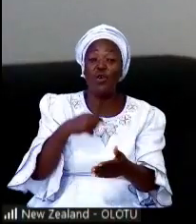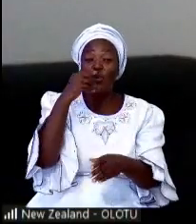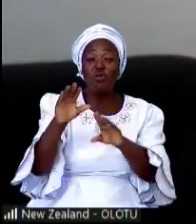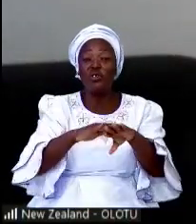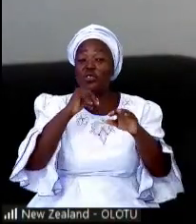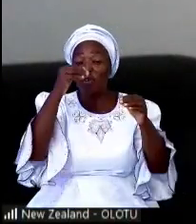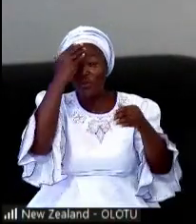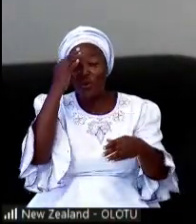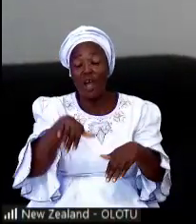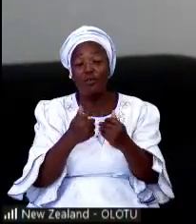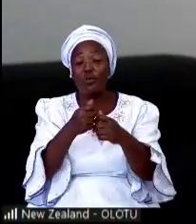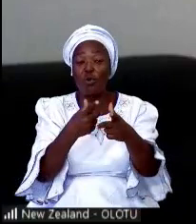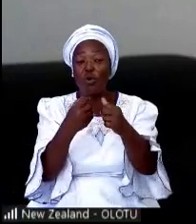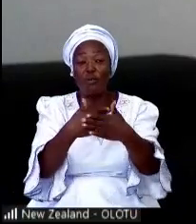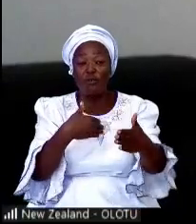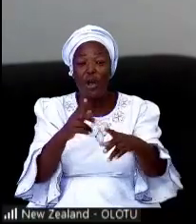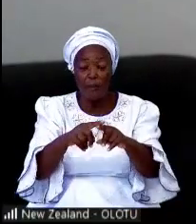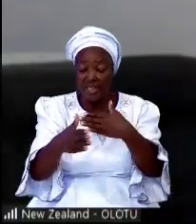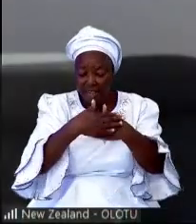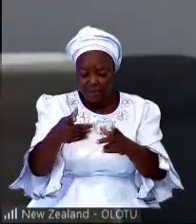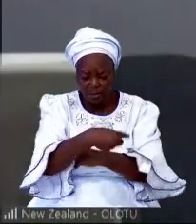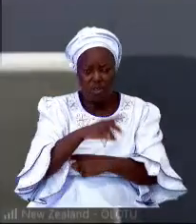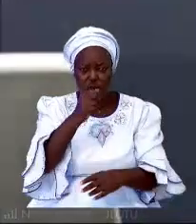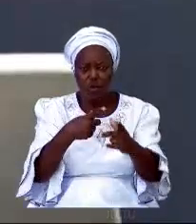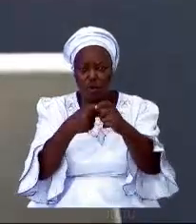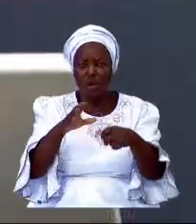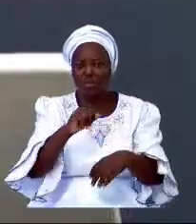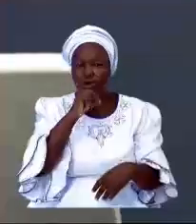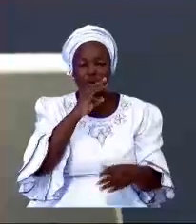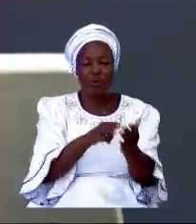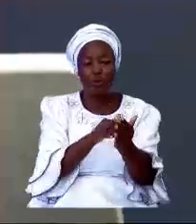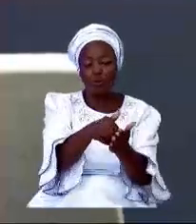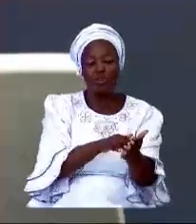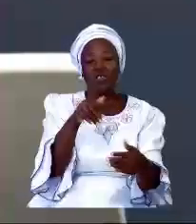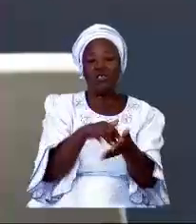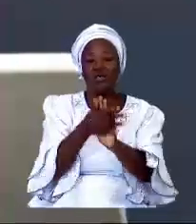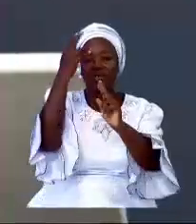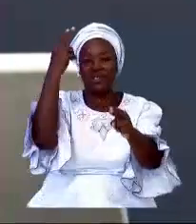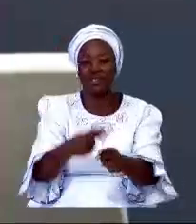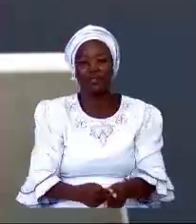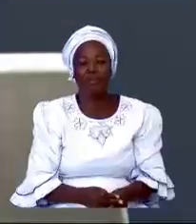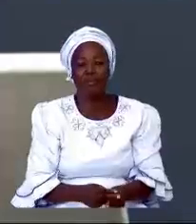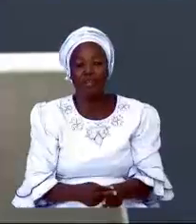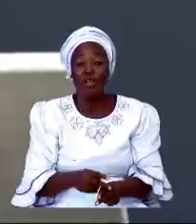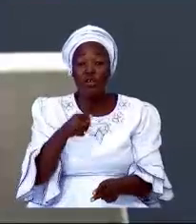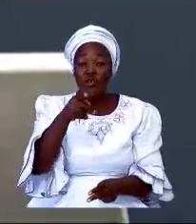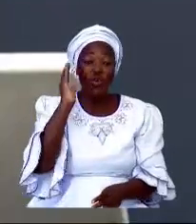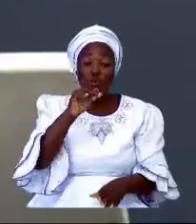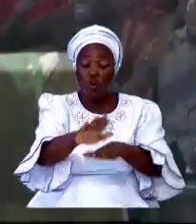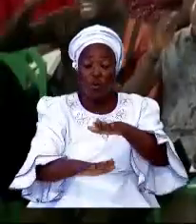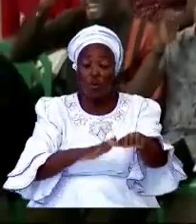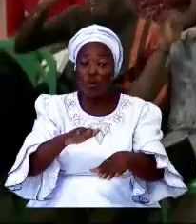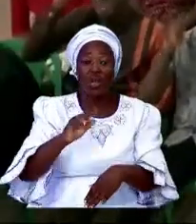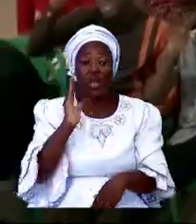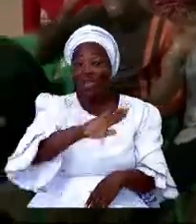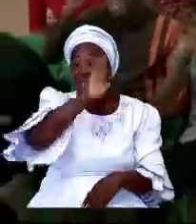who didn't know how to run before, but after today, you will run, you will not be weary.